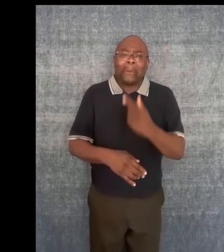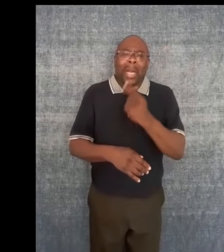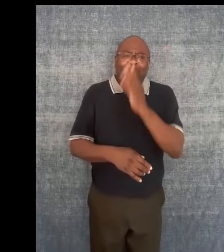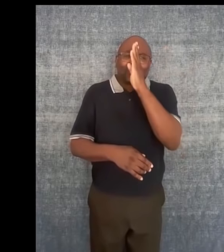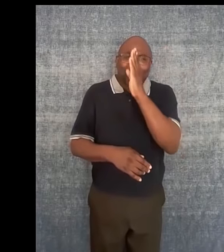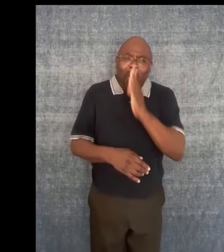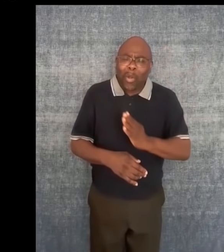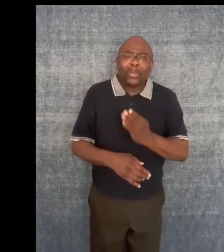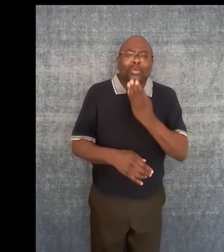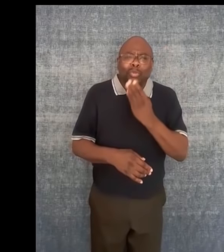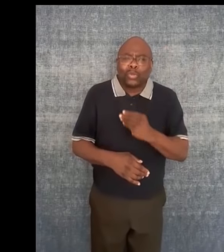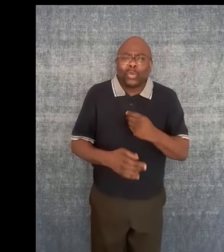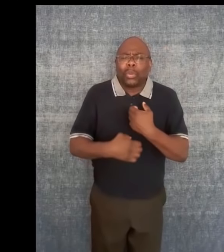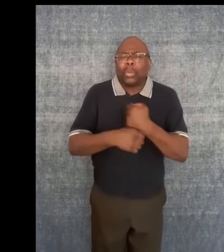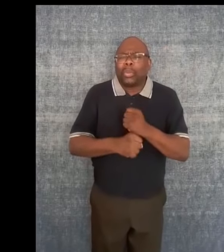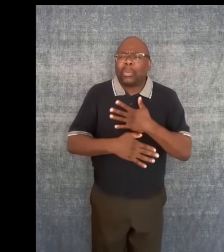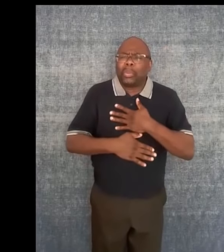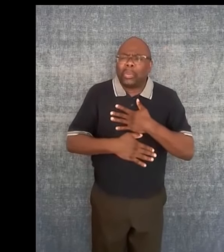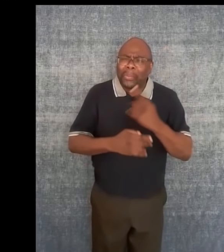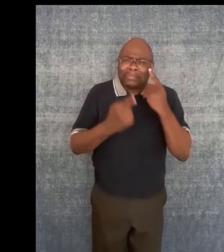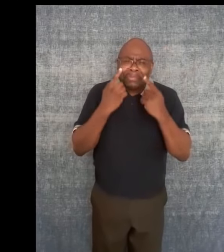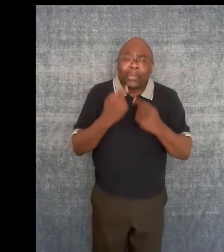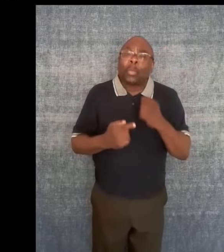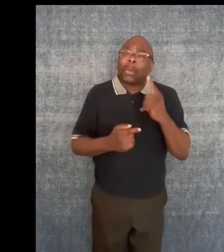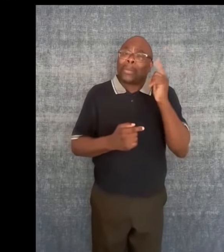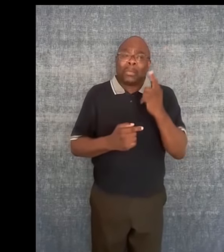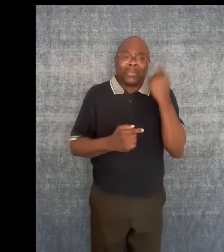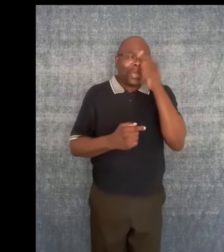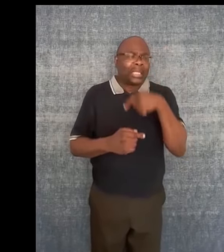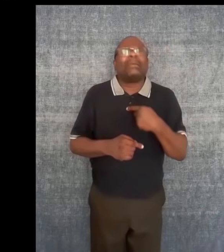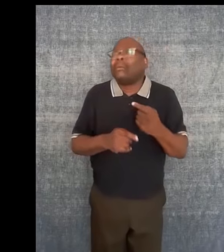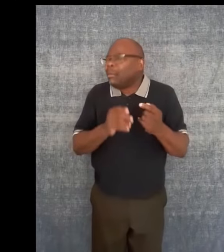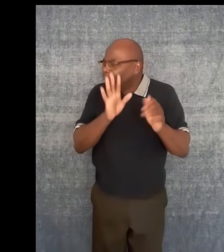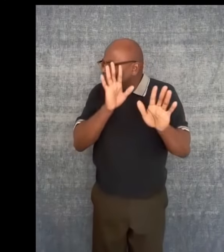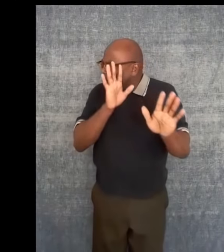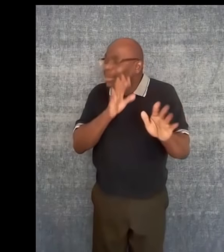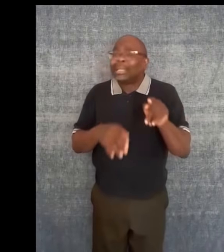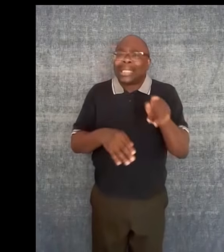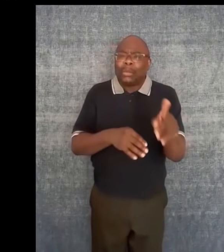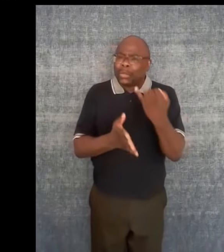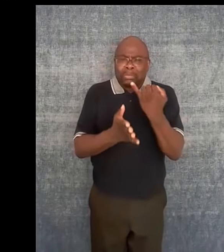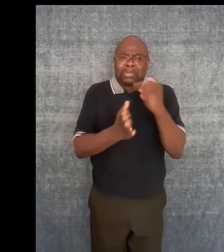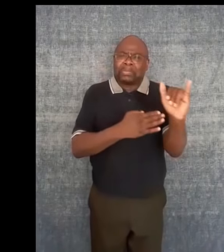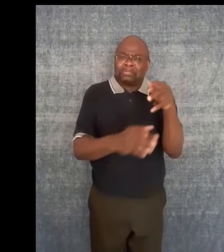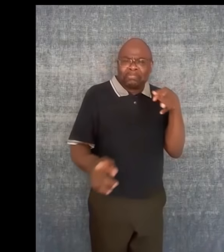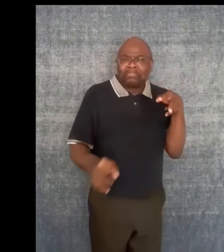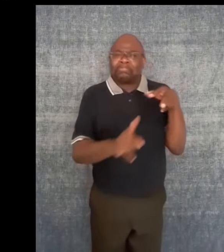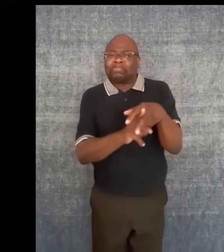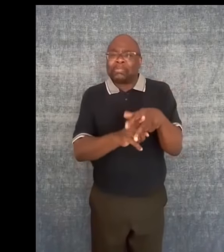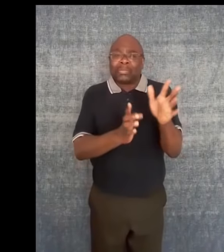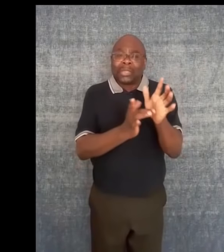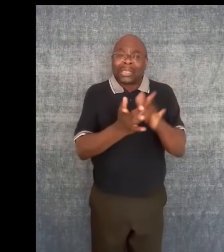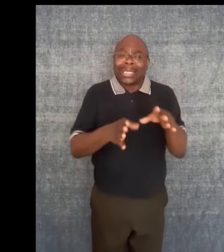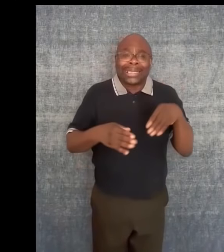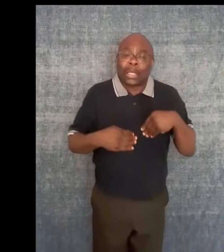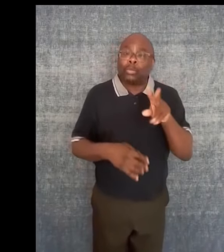of sorrows and acquainted with grief, and as one from whom men hide their faces. He was despised and we esteemed him not.